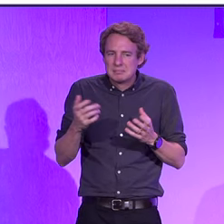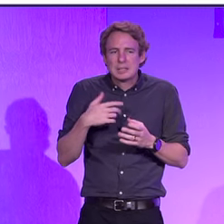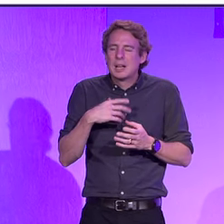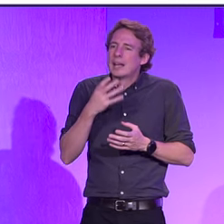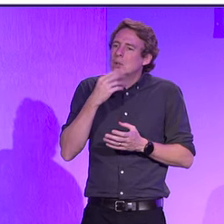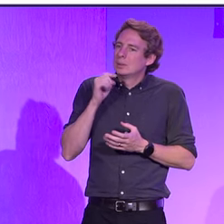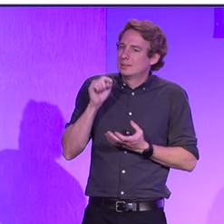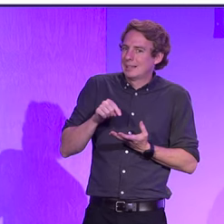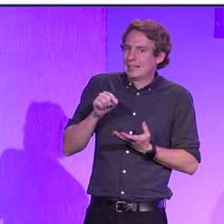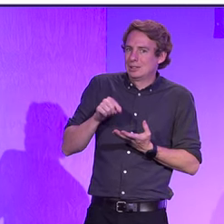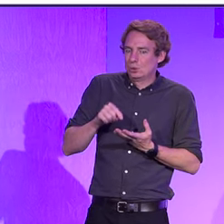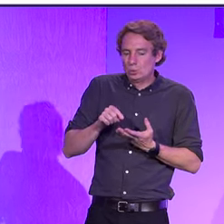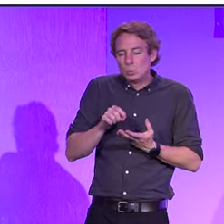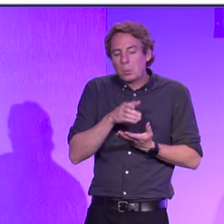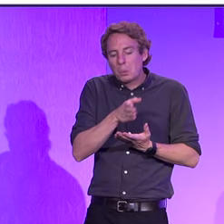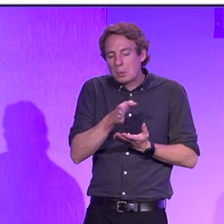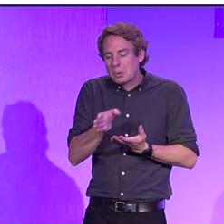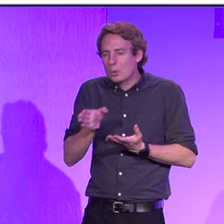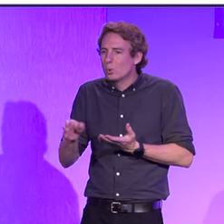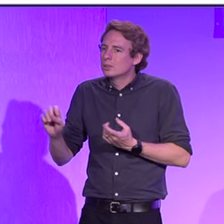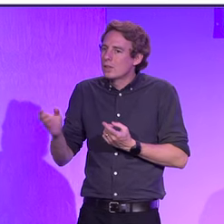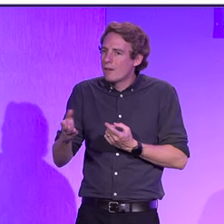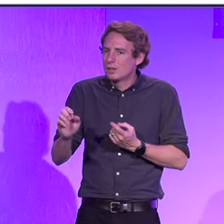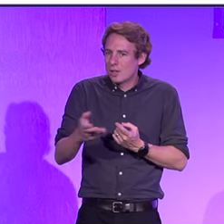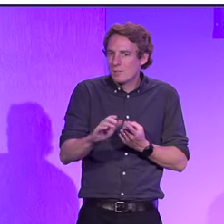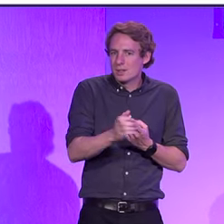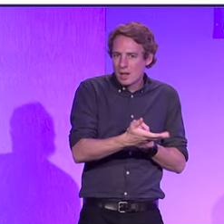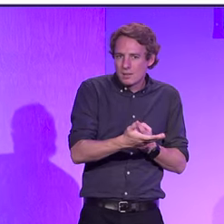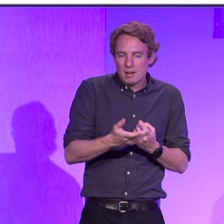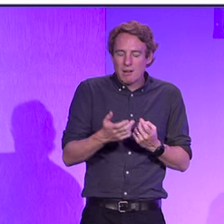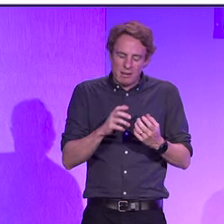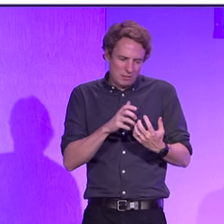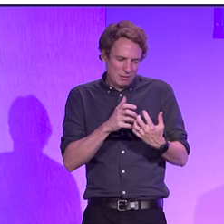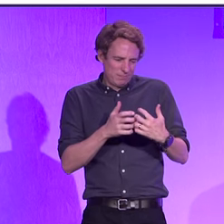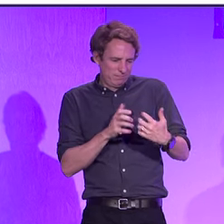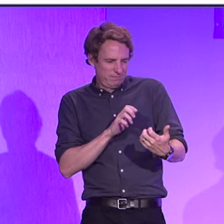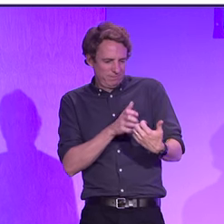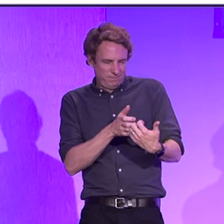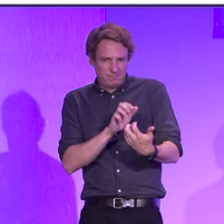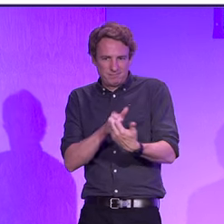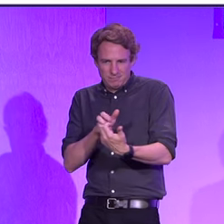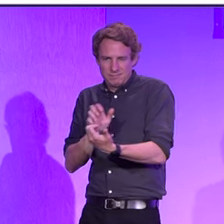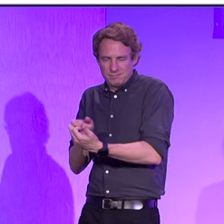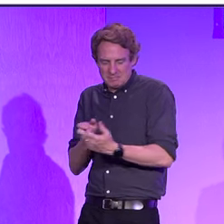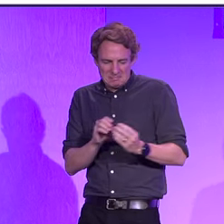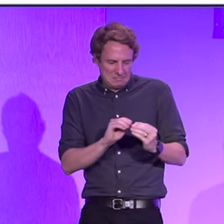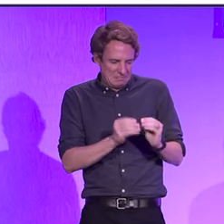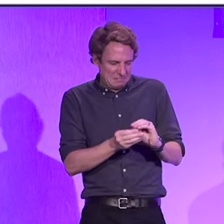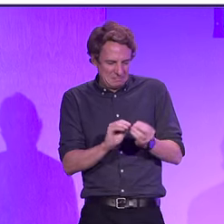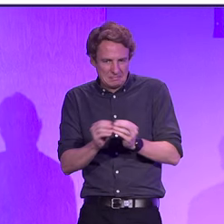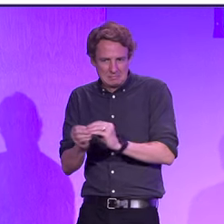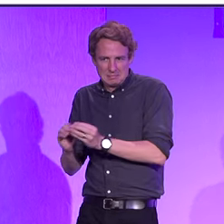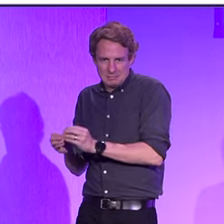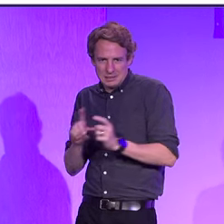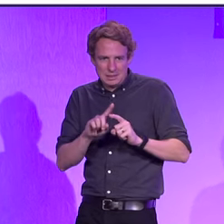to provision all your servers, and each one gets configured a little differently from the next. You're likely to have one team that